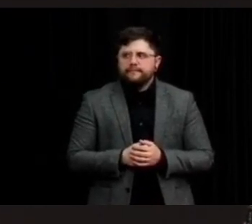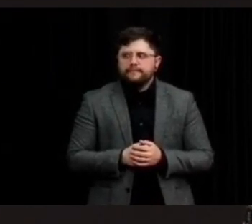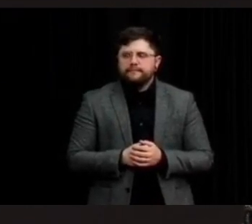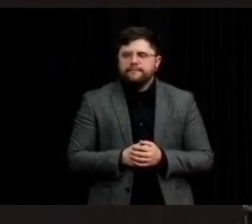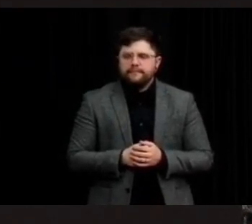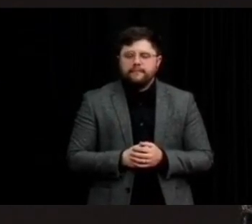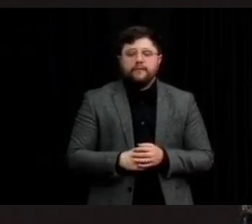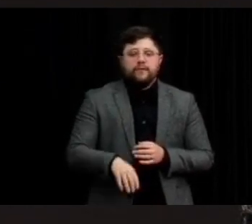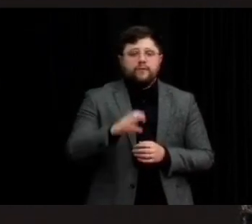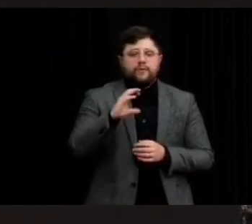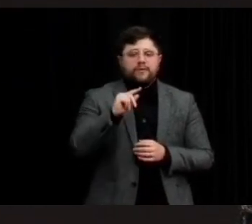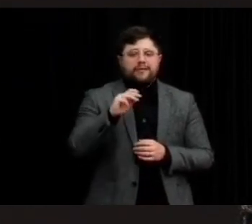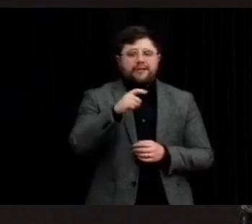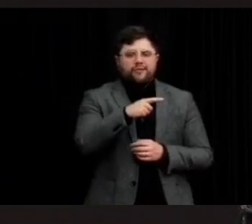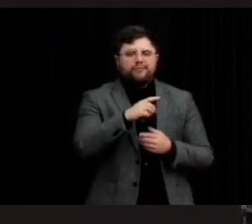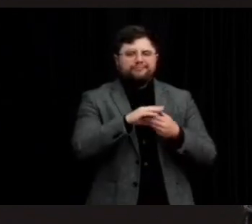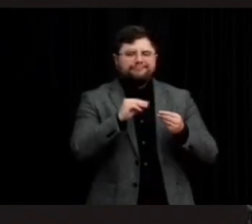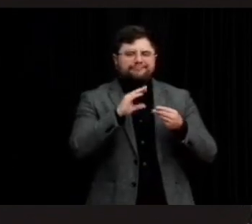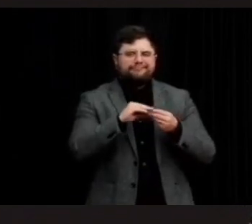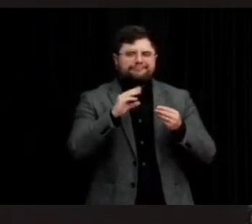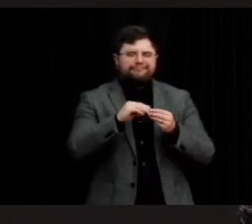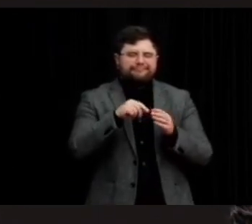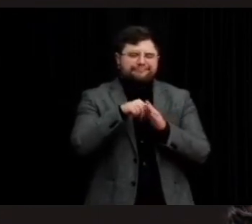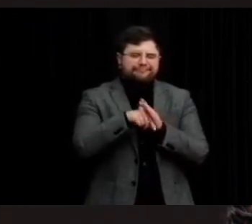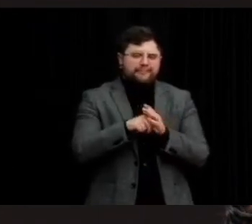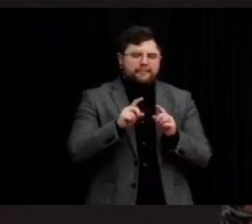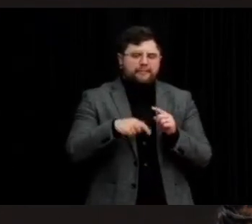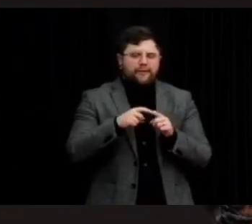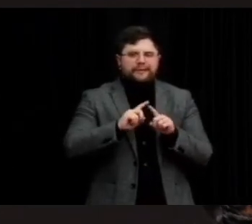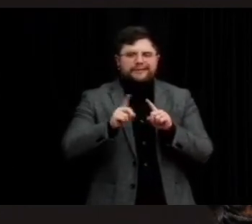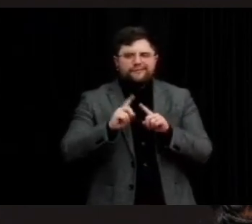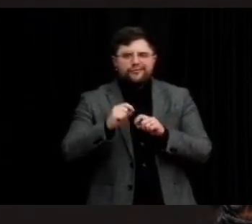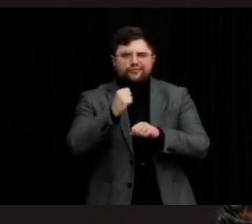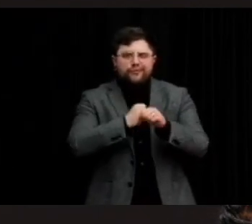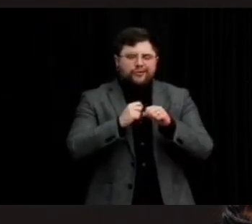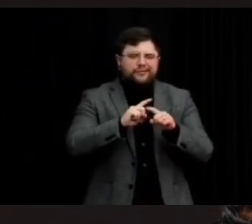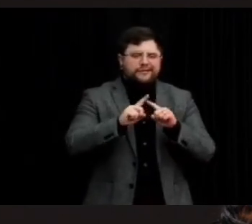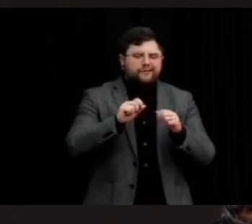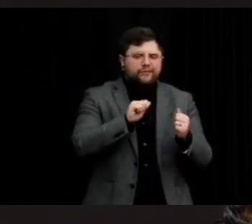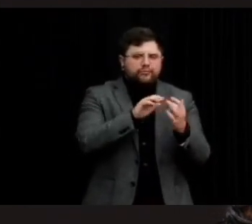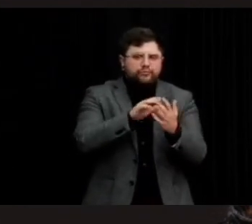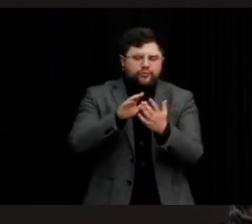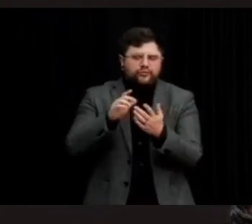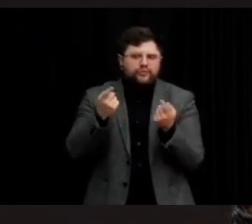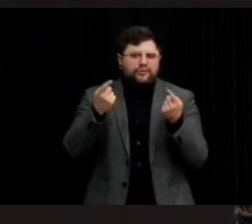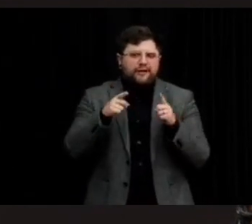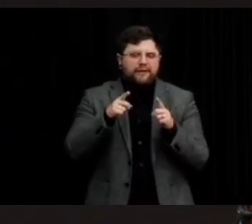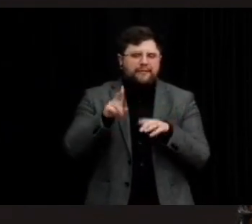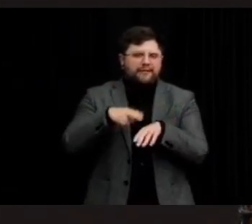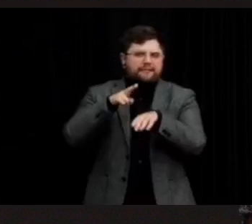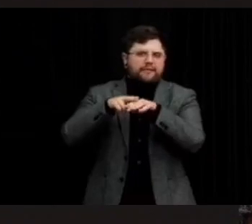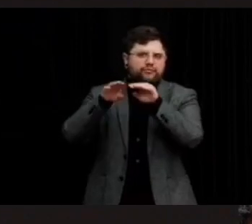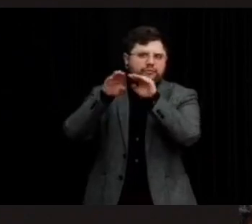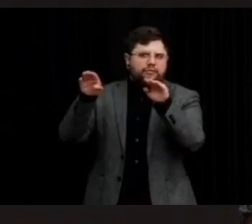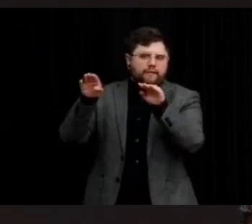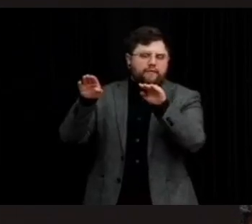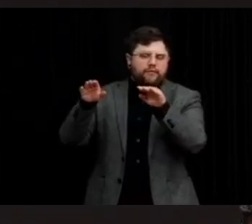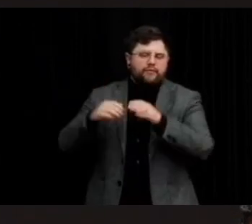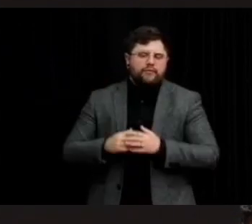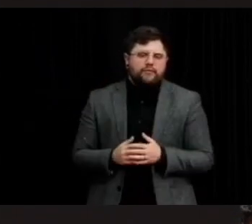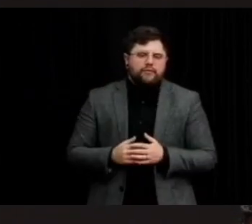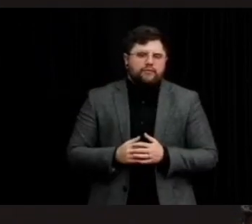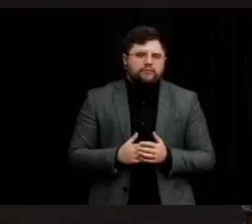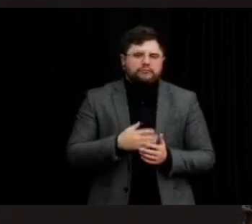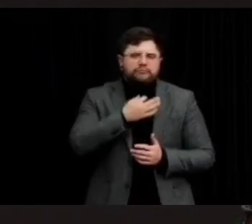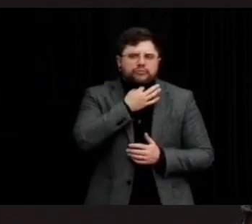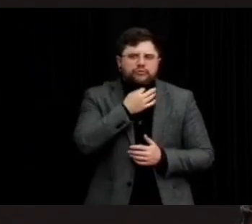So Colette, you talked extensively about different strategies that are happening at the national level.